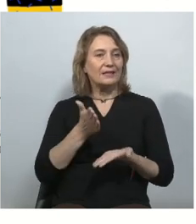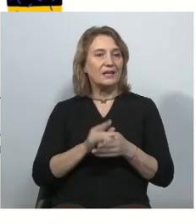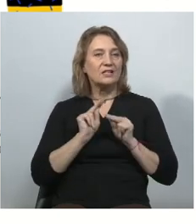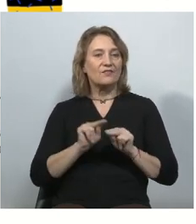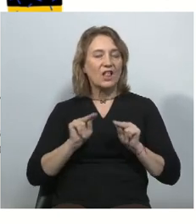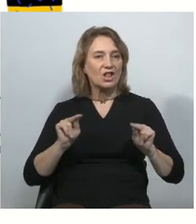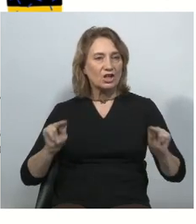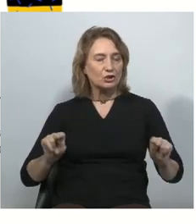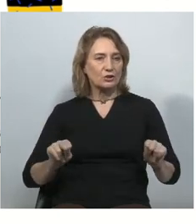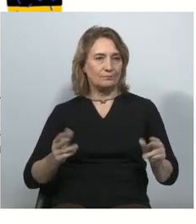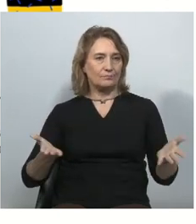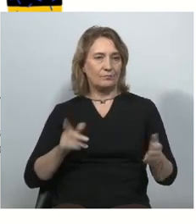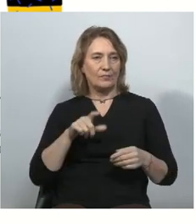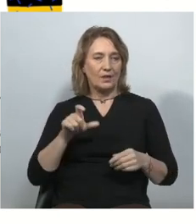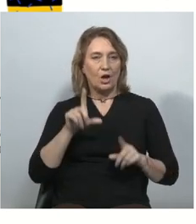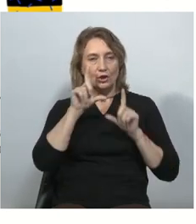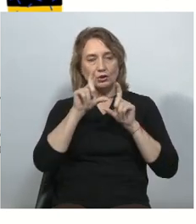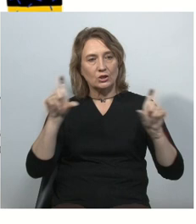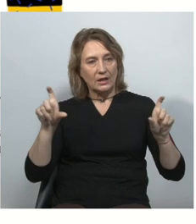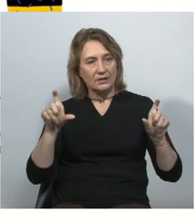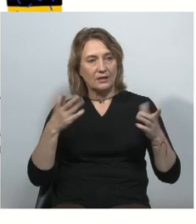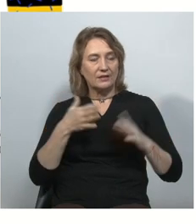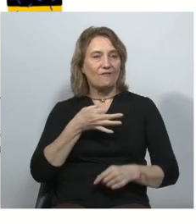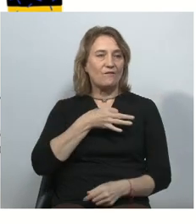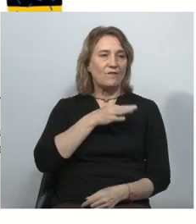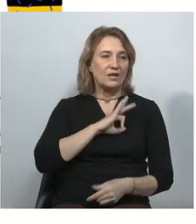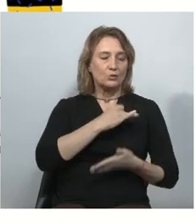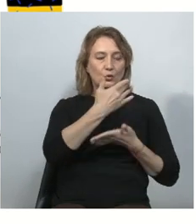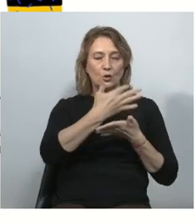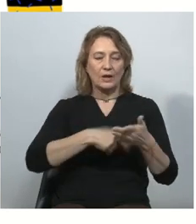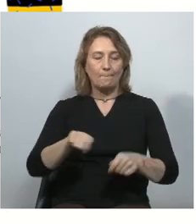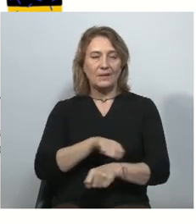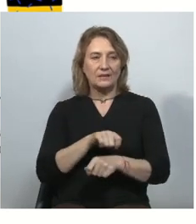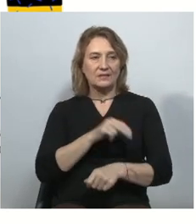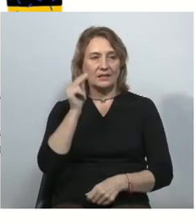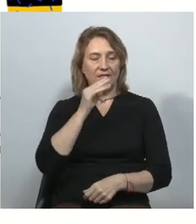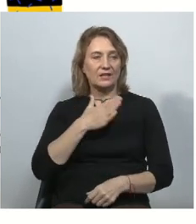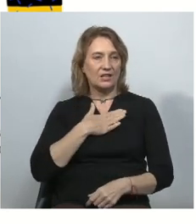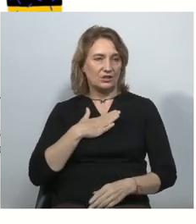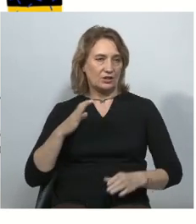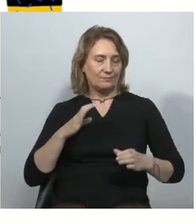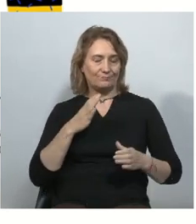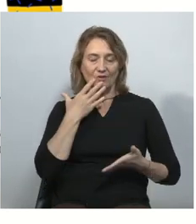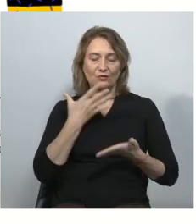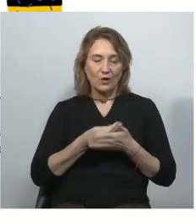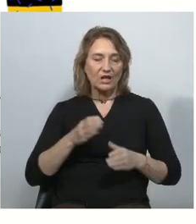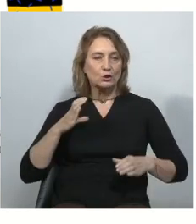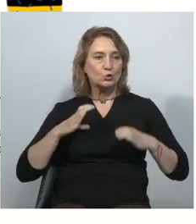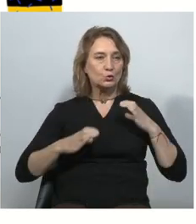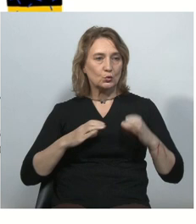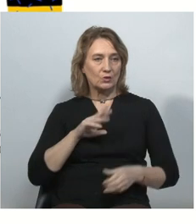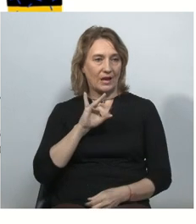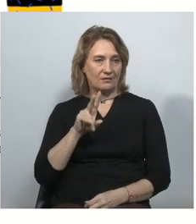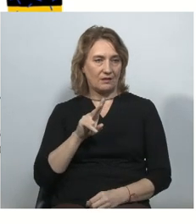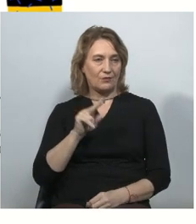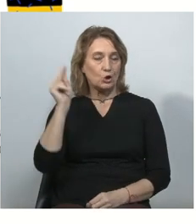we have teachers, we have professors, they use our articles to teach their students,